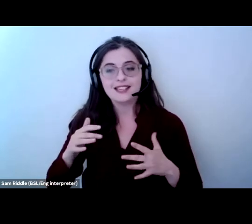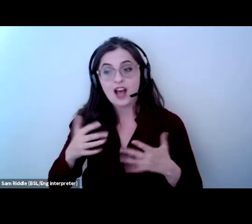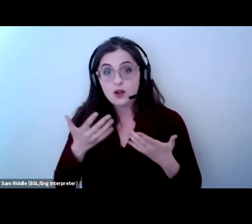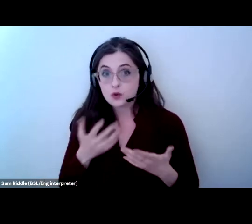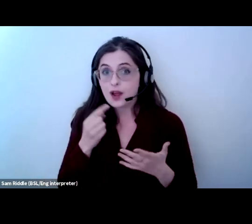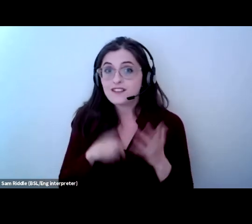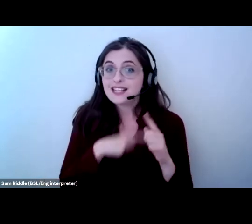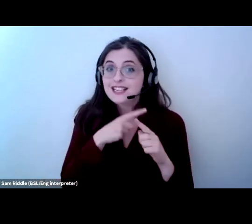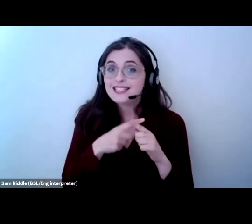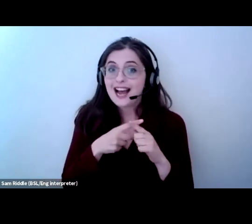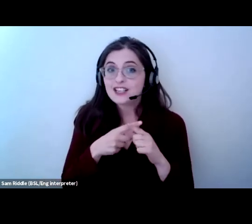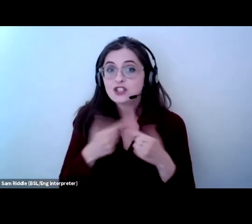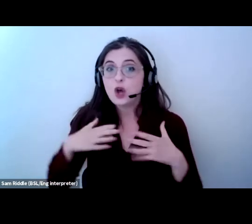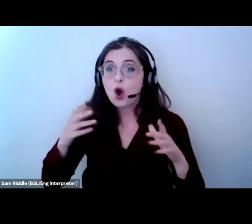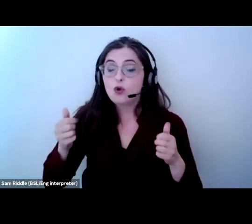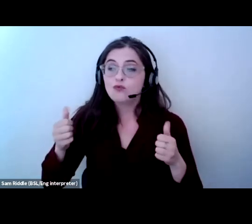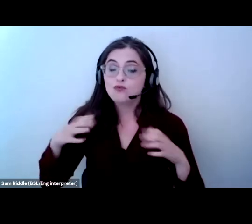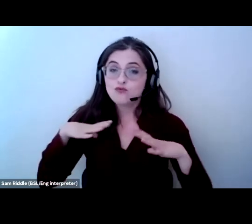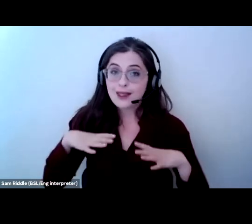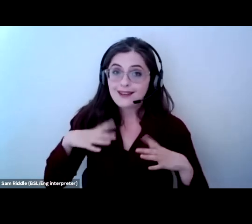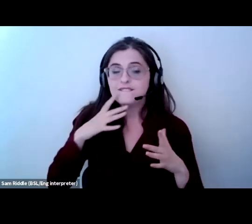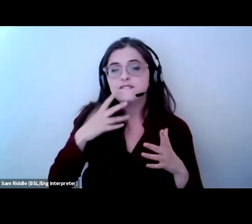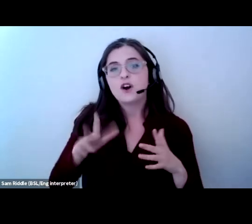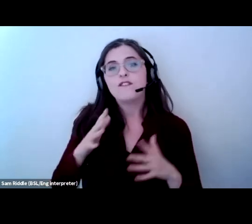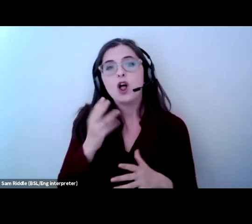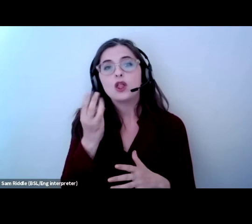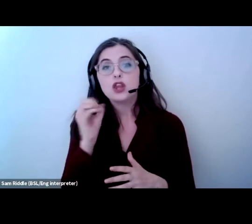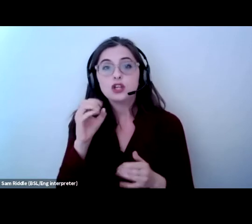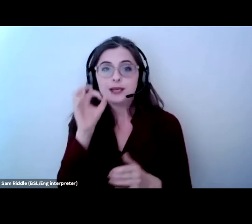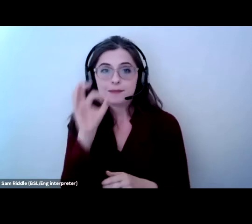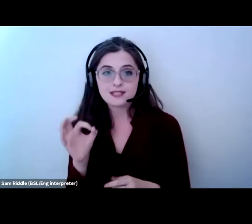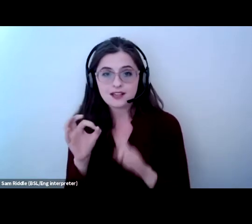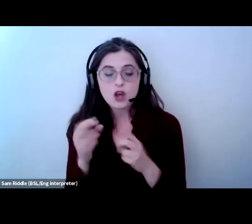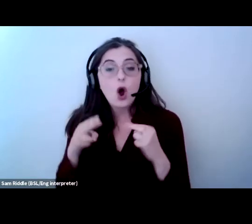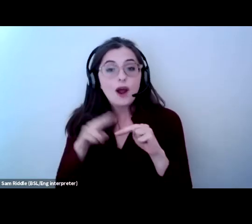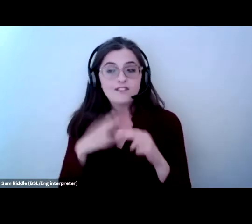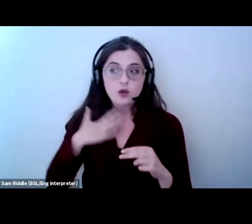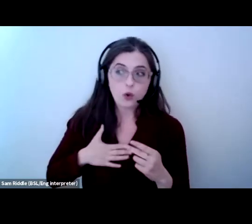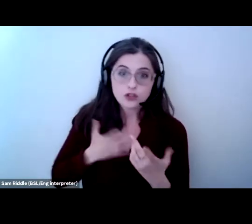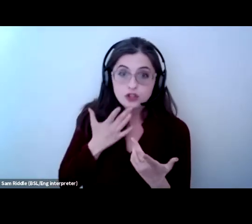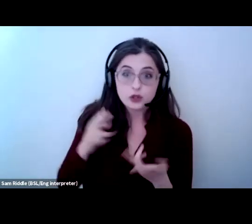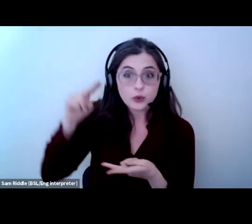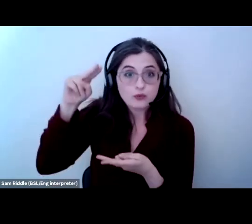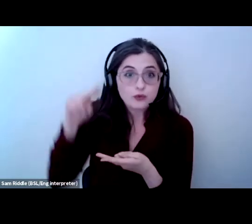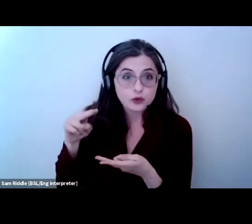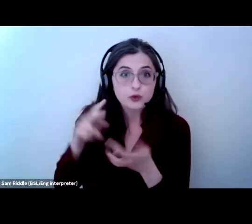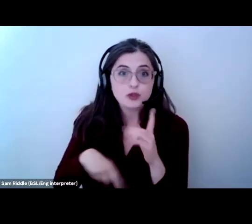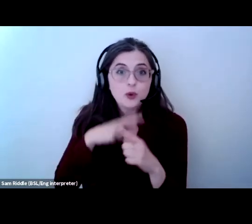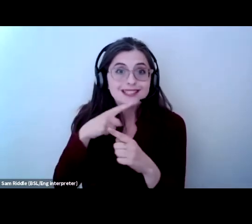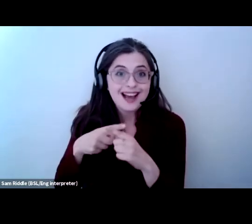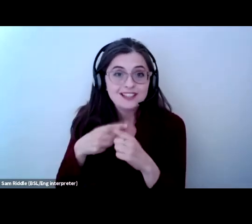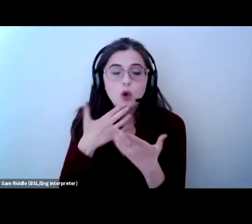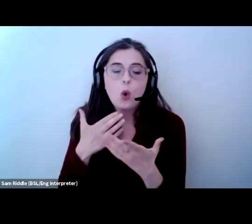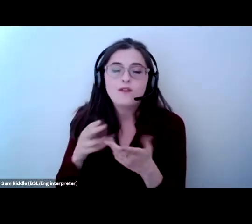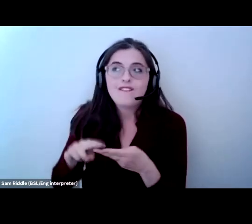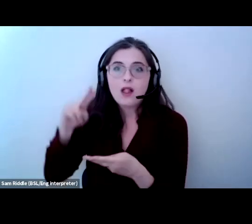of 30%. So if you're looking to save on your tax bill, or you have a large community gains bill coming up, then you can offset it with an investment into